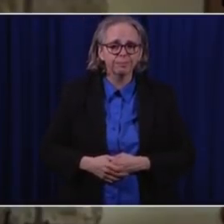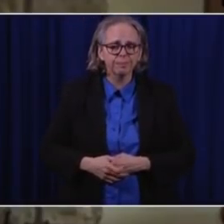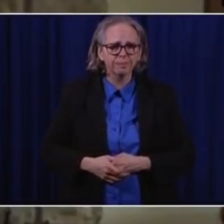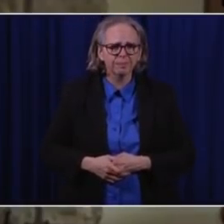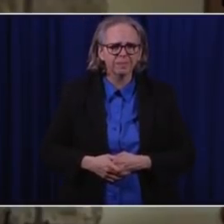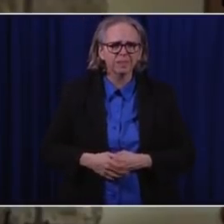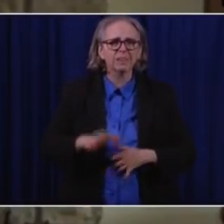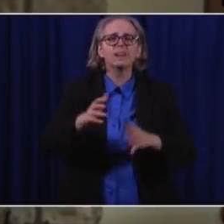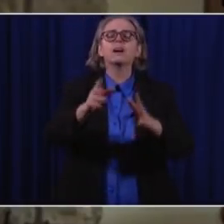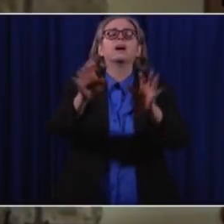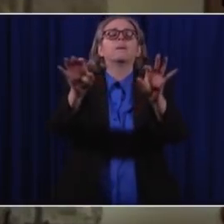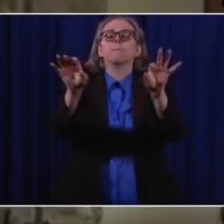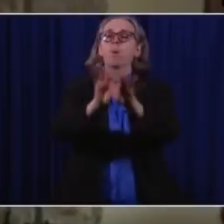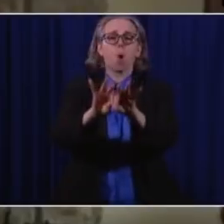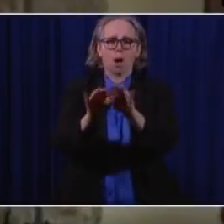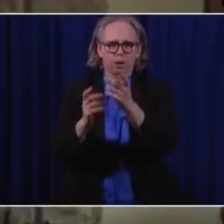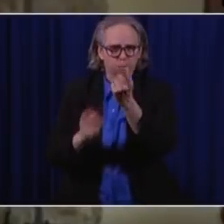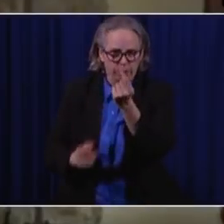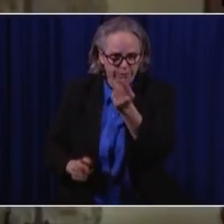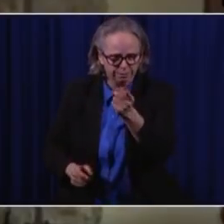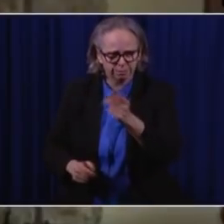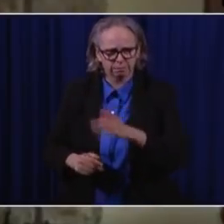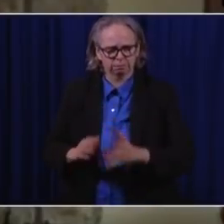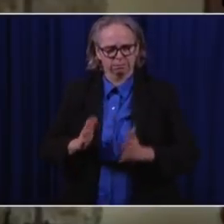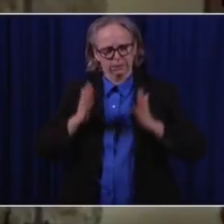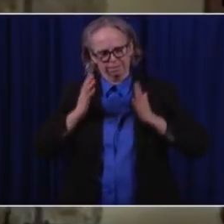important thing is what we do in our individual lives.